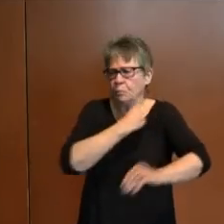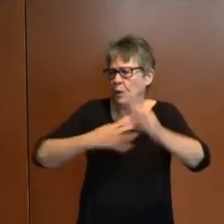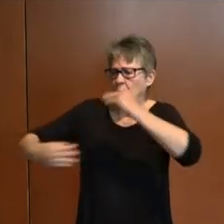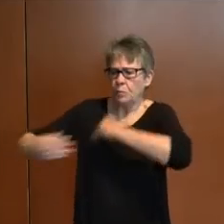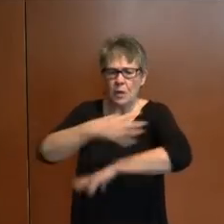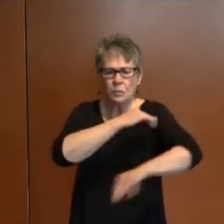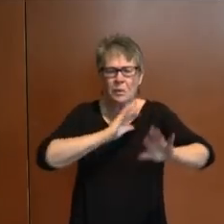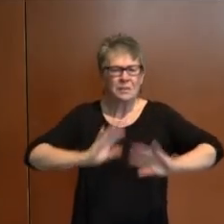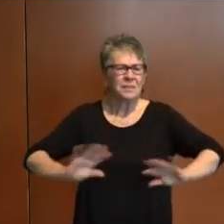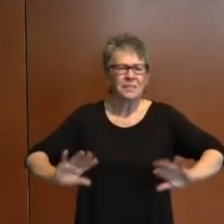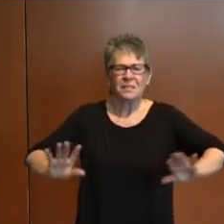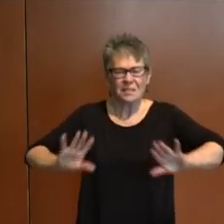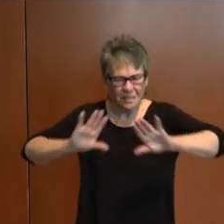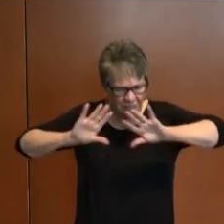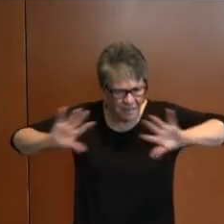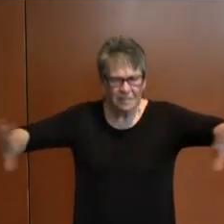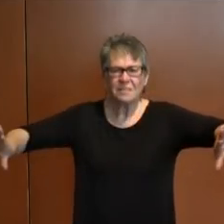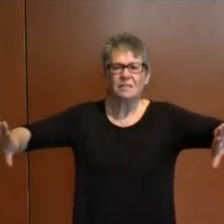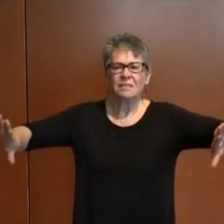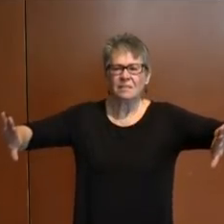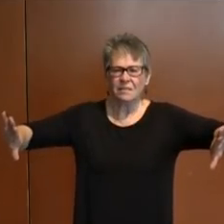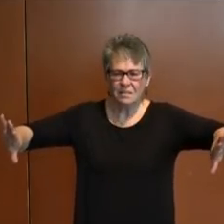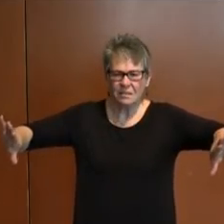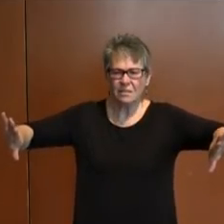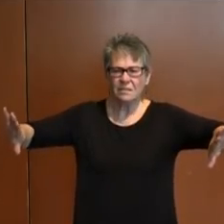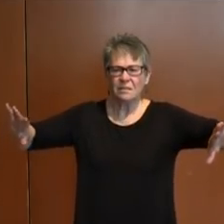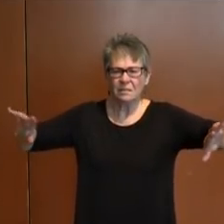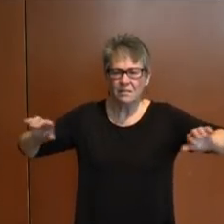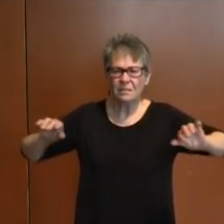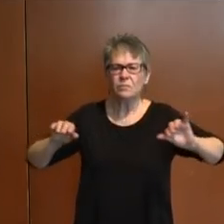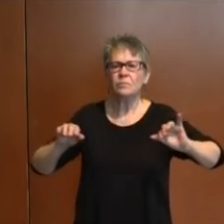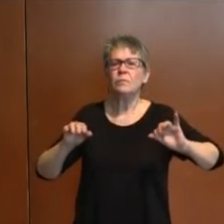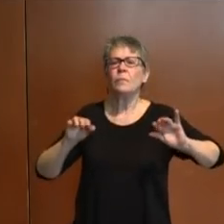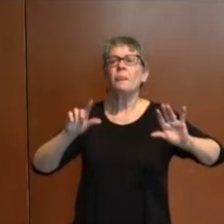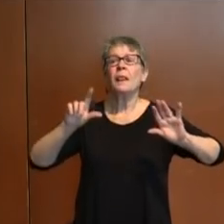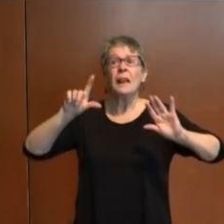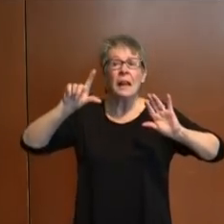feet. And we will, unequivocally, we will do